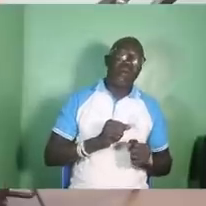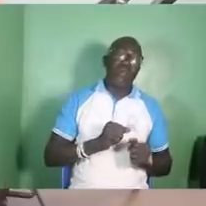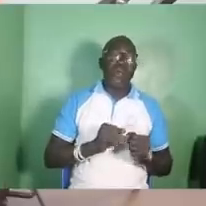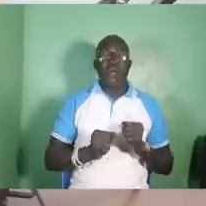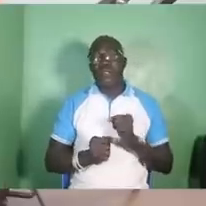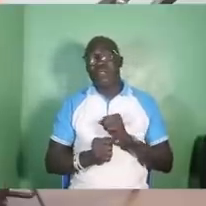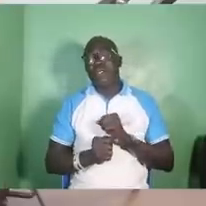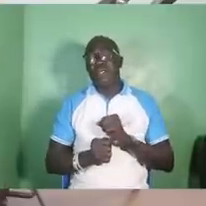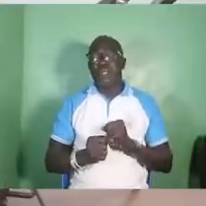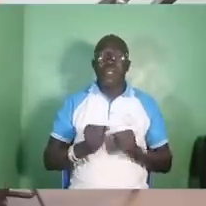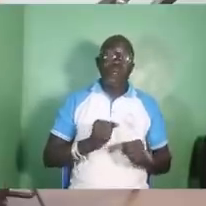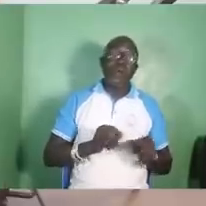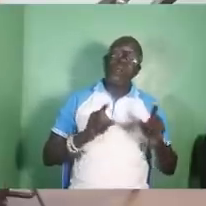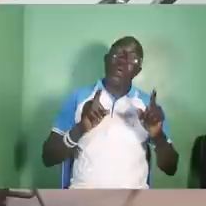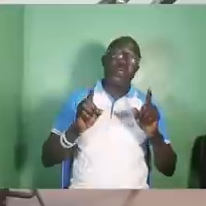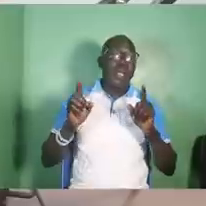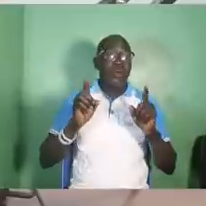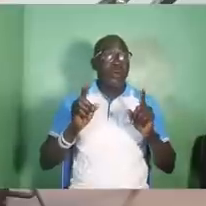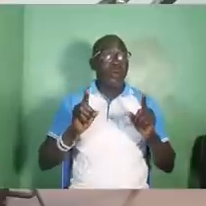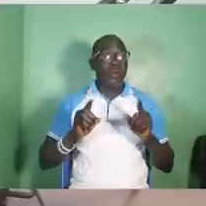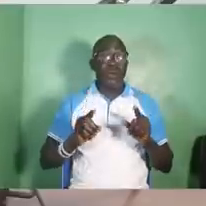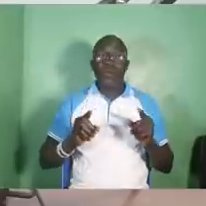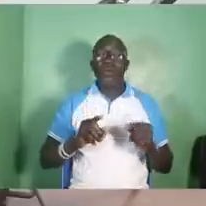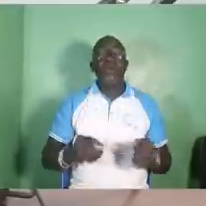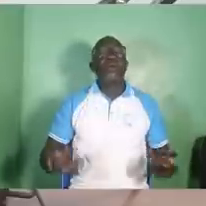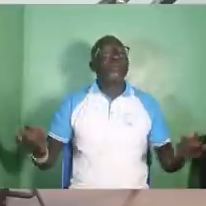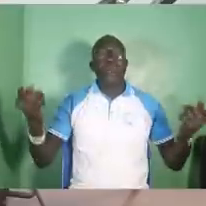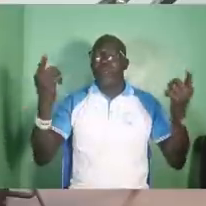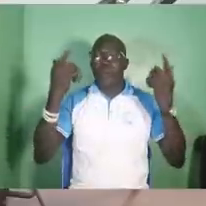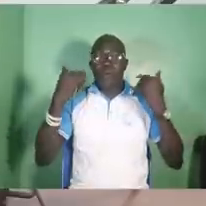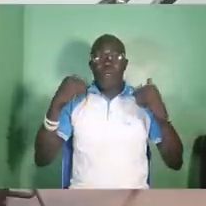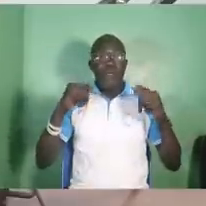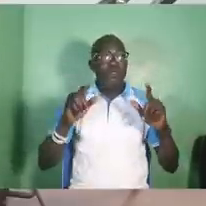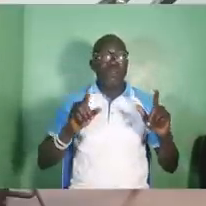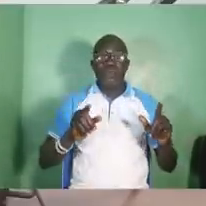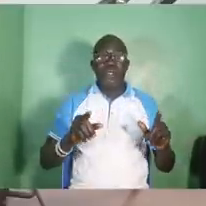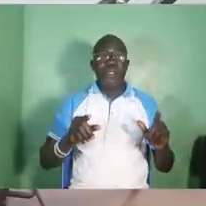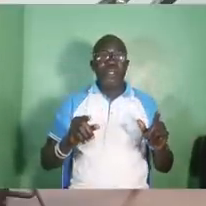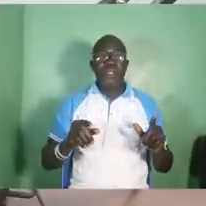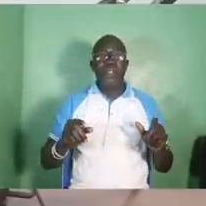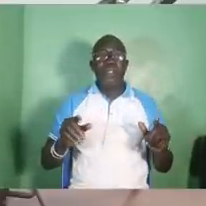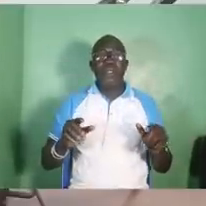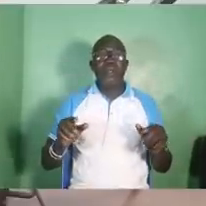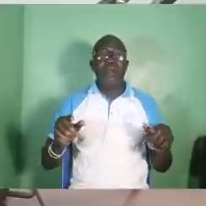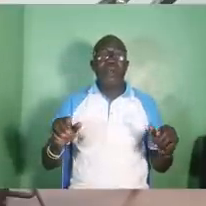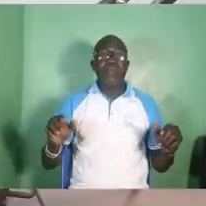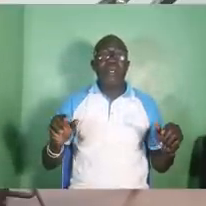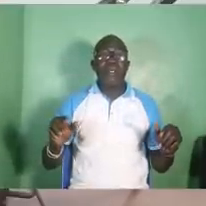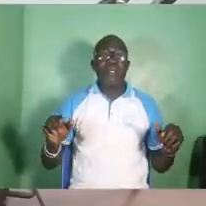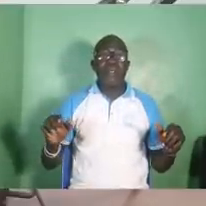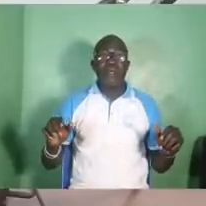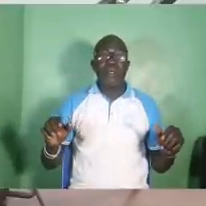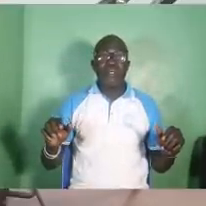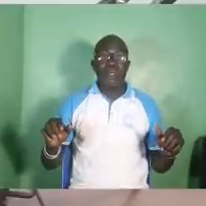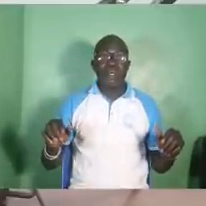Openi yo yo risi, o unzo taru, pe ogo mi loju mi.